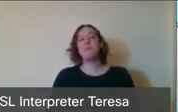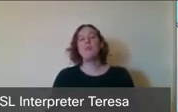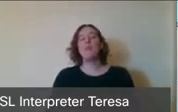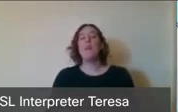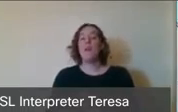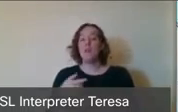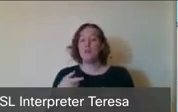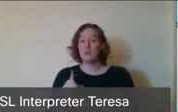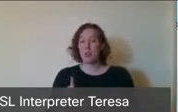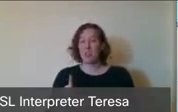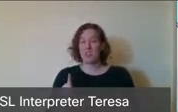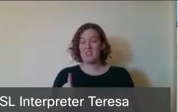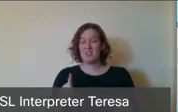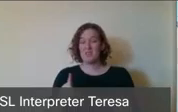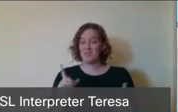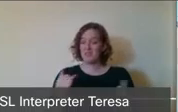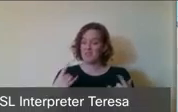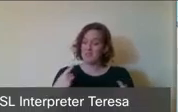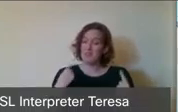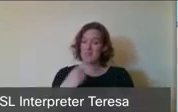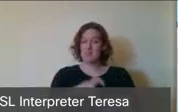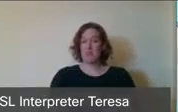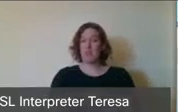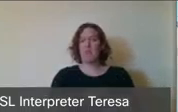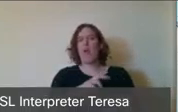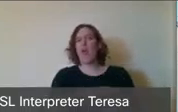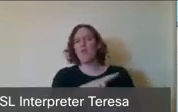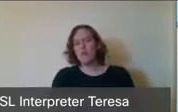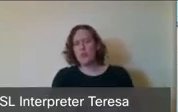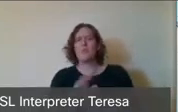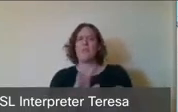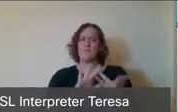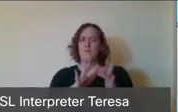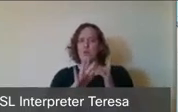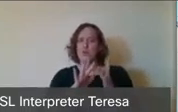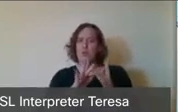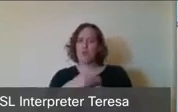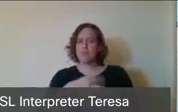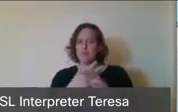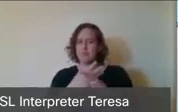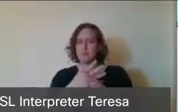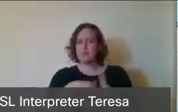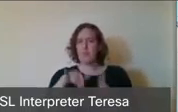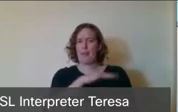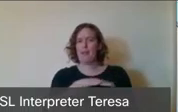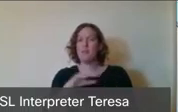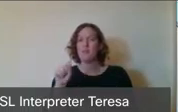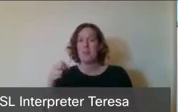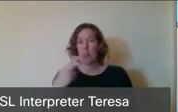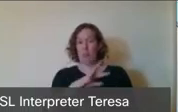During this time, we've of course, we're in a virtual space, so stakeholder engagement is so